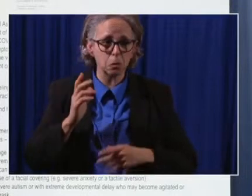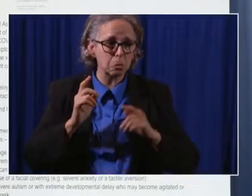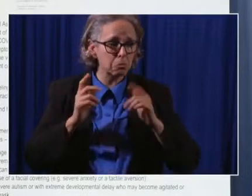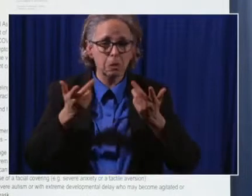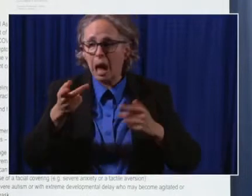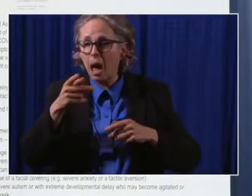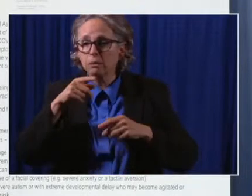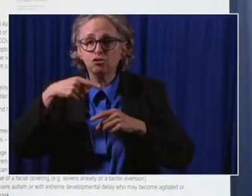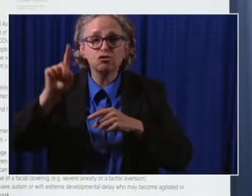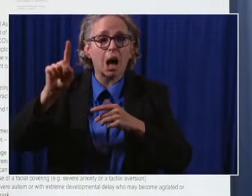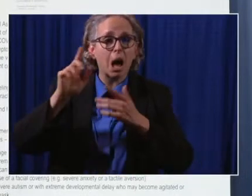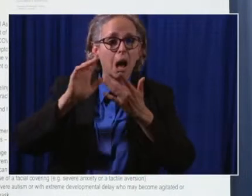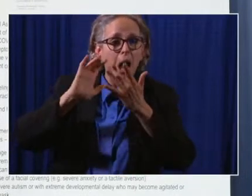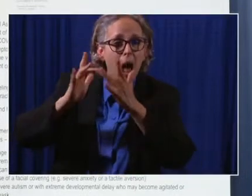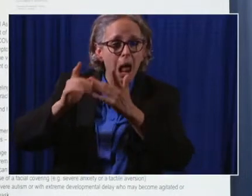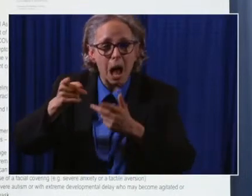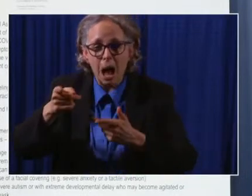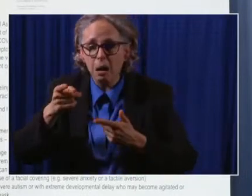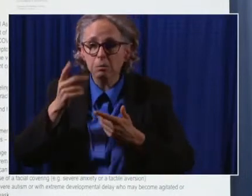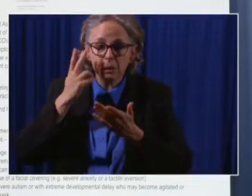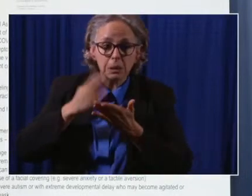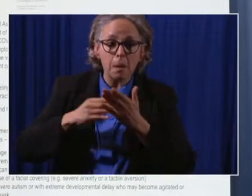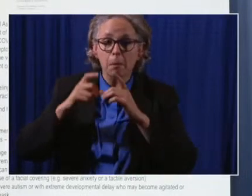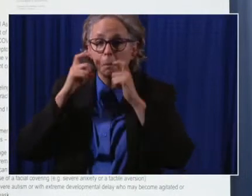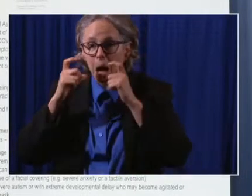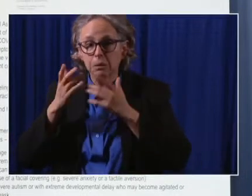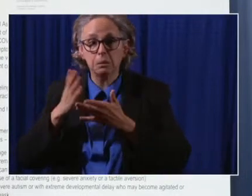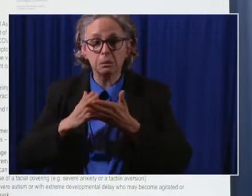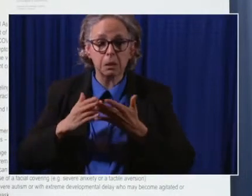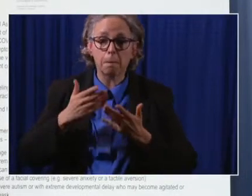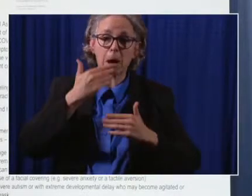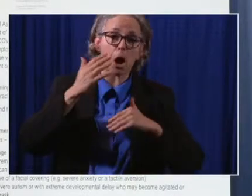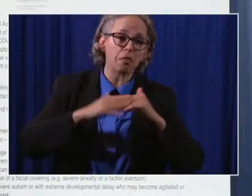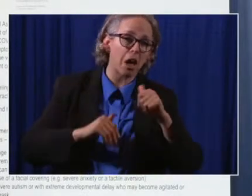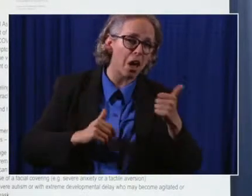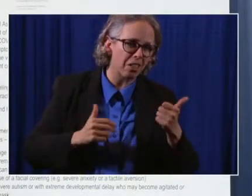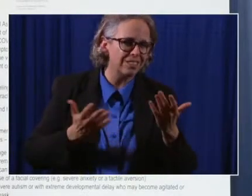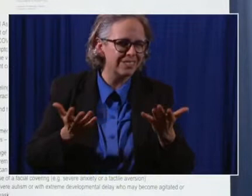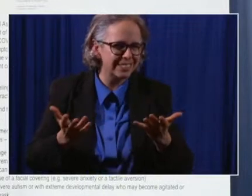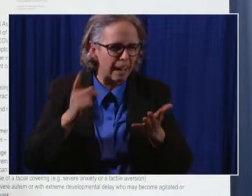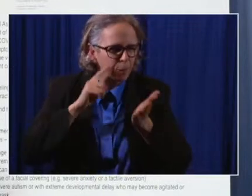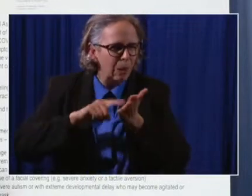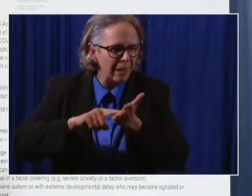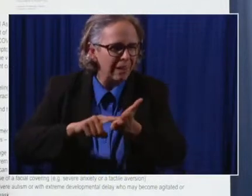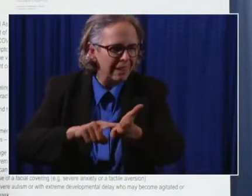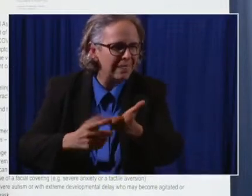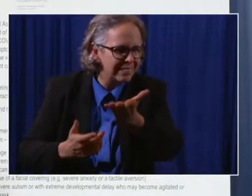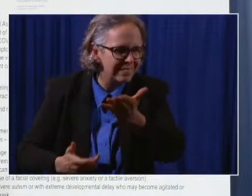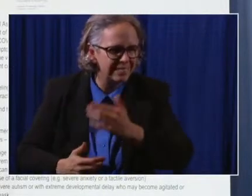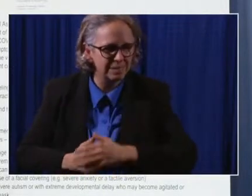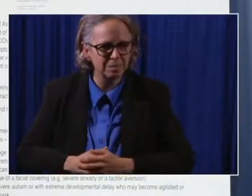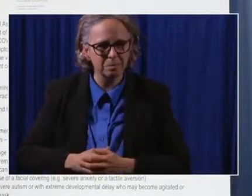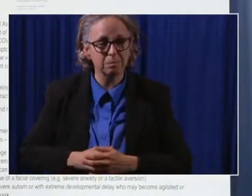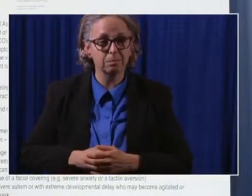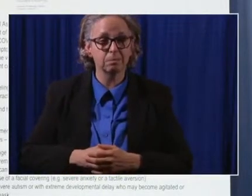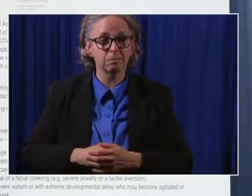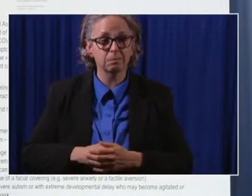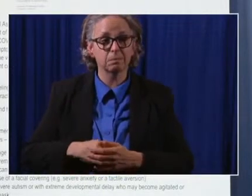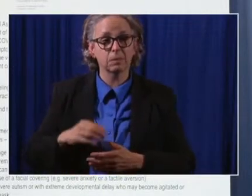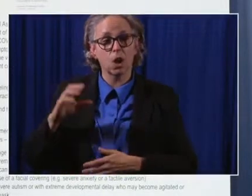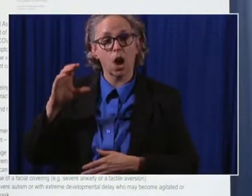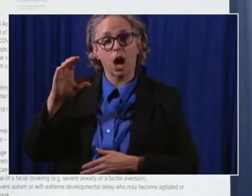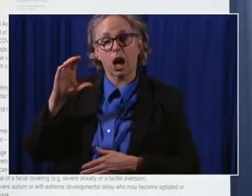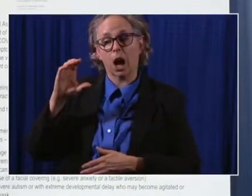people in the medical field who I have talked to have basically said, let's just say a mask. Let's say a covering that covers your